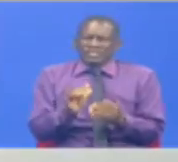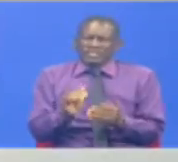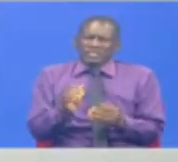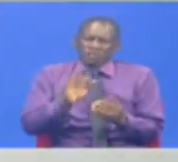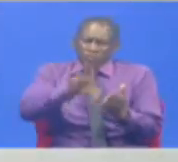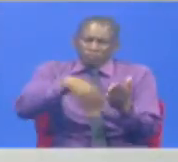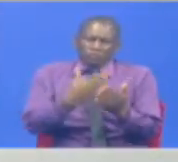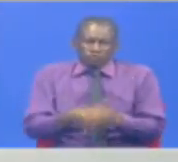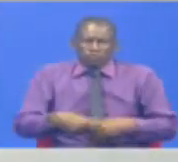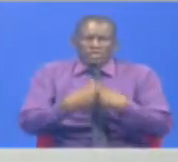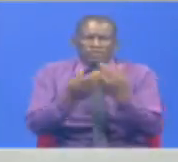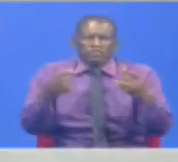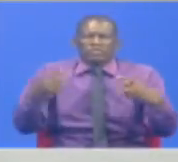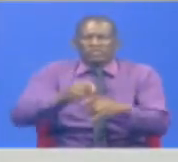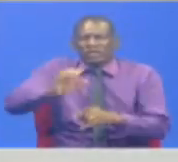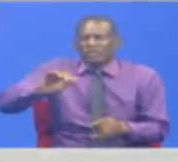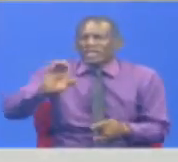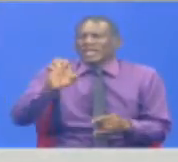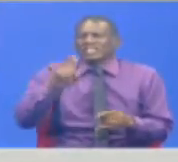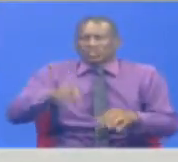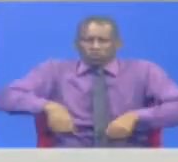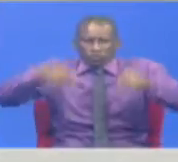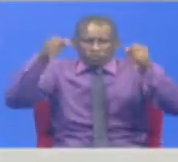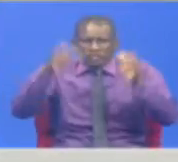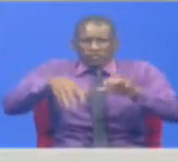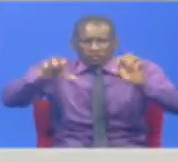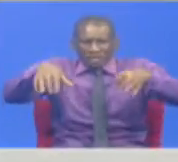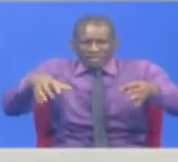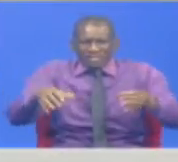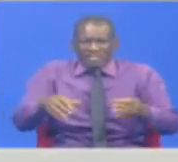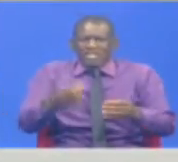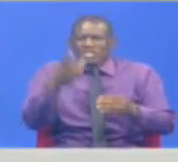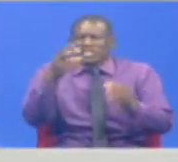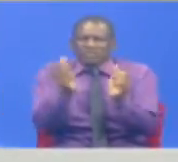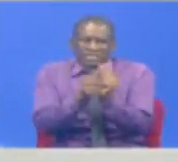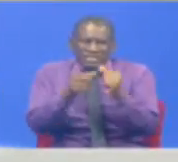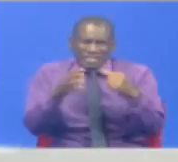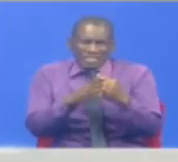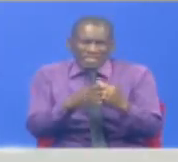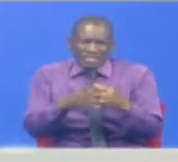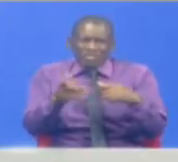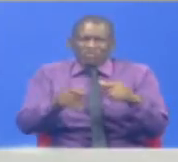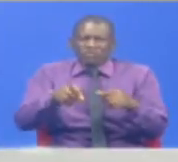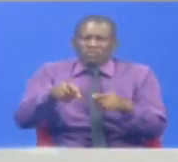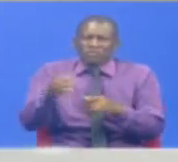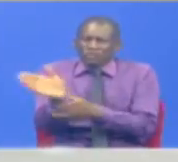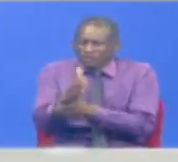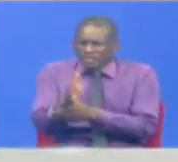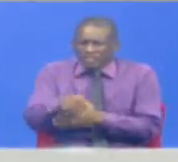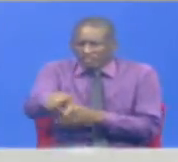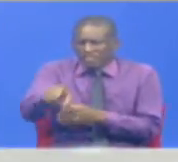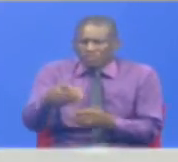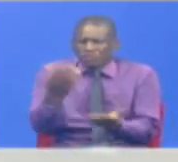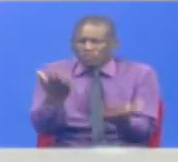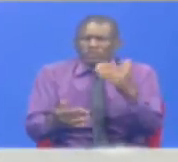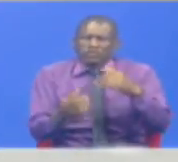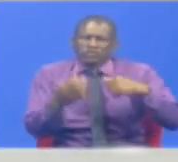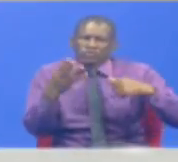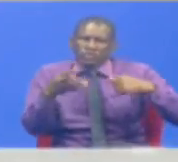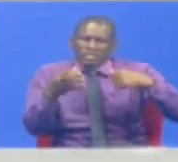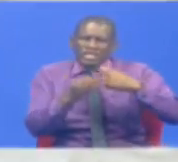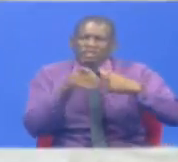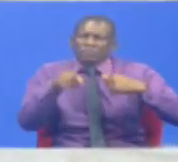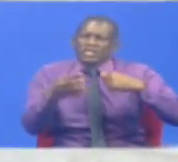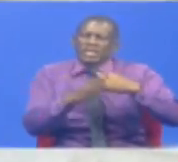the respective county executive officials for agriculture. In 2019, output from the fishing sector was valued at 48.9 billion shillings